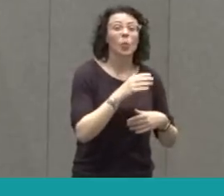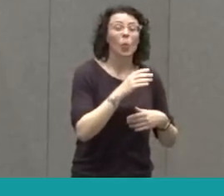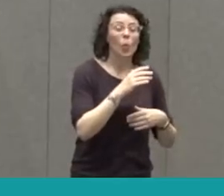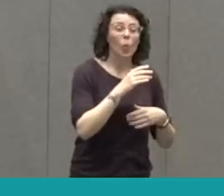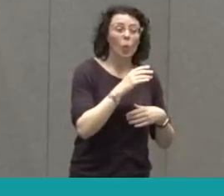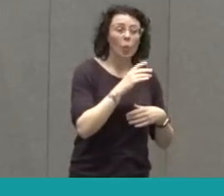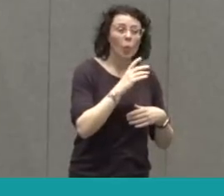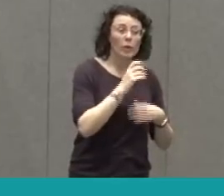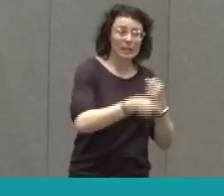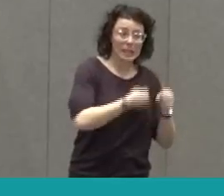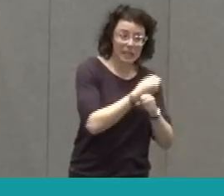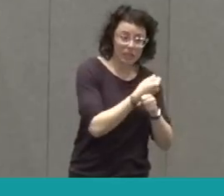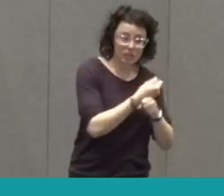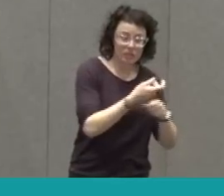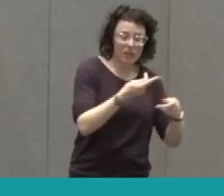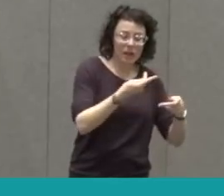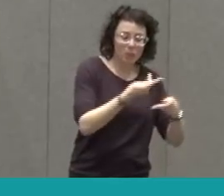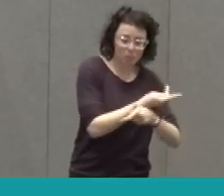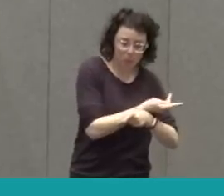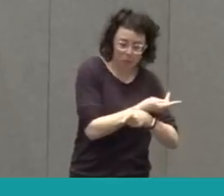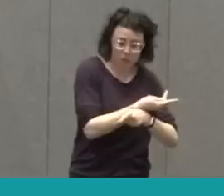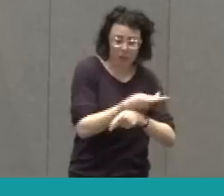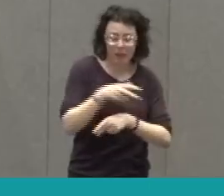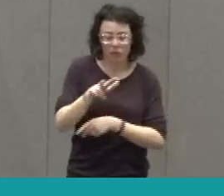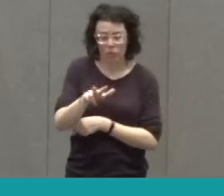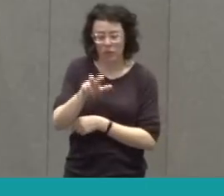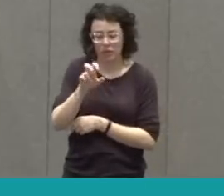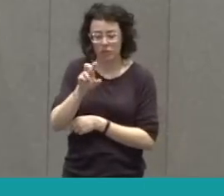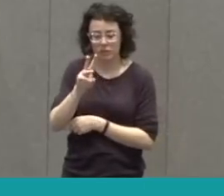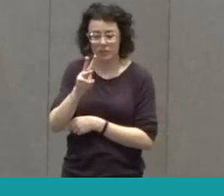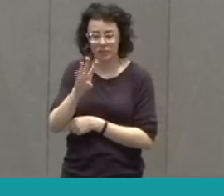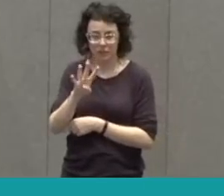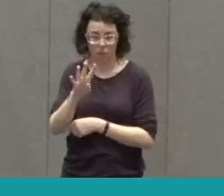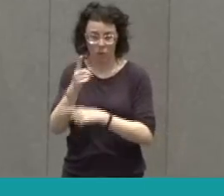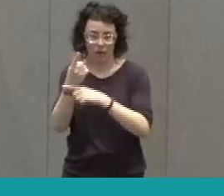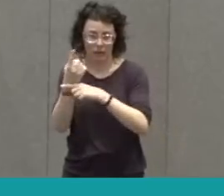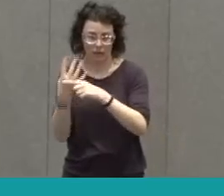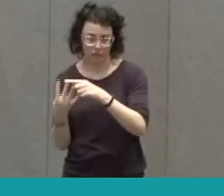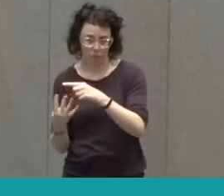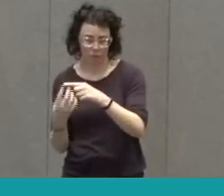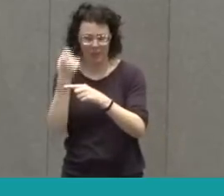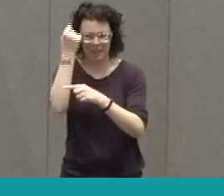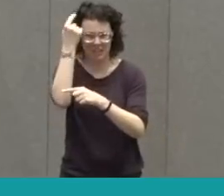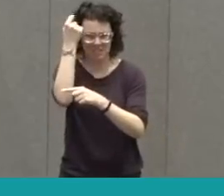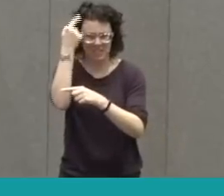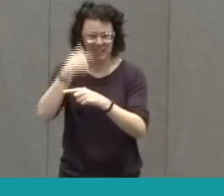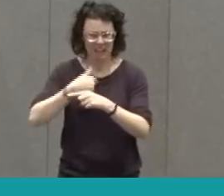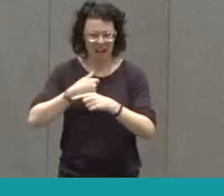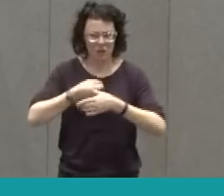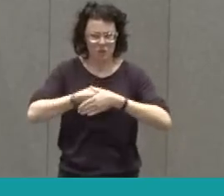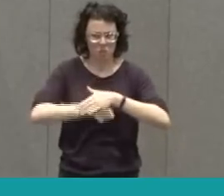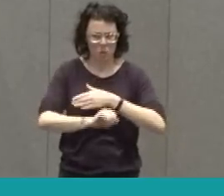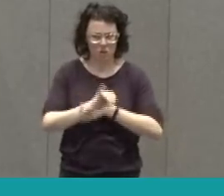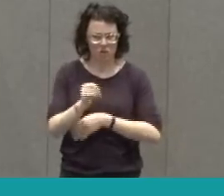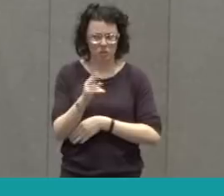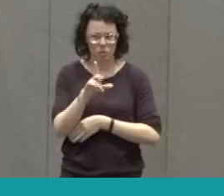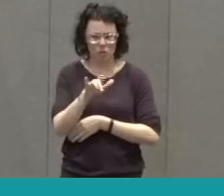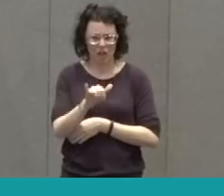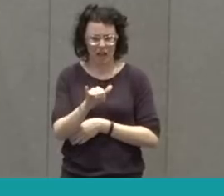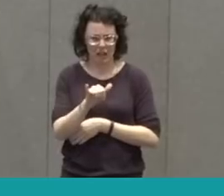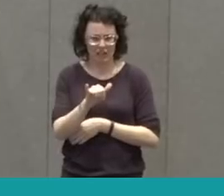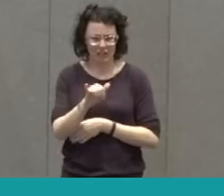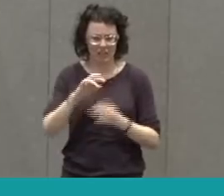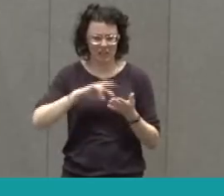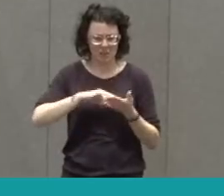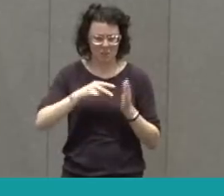364 and a fourth to figure that out. But I'm born in July. So I have to add in those